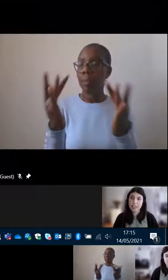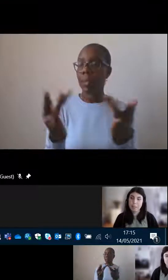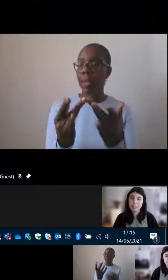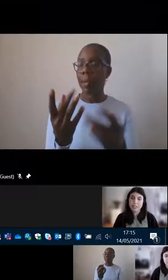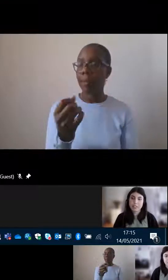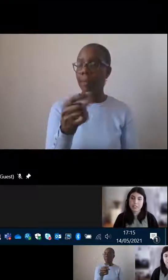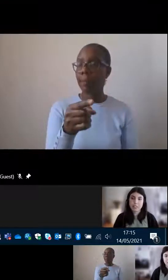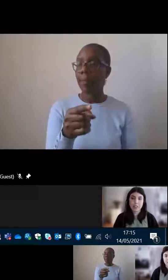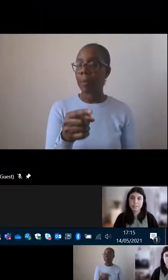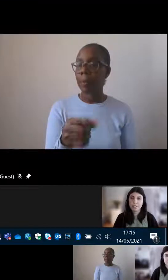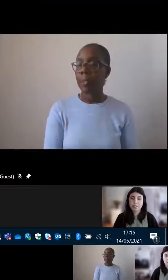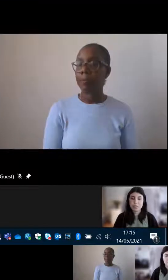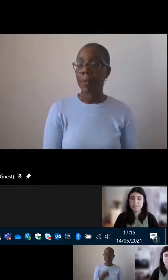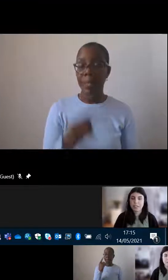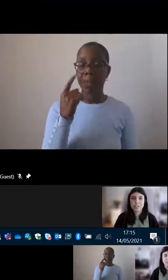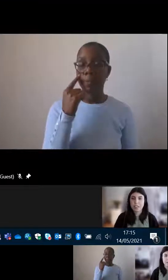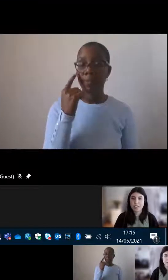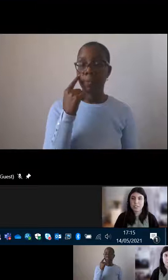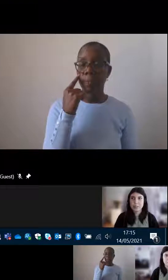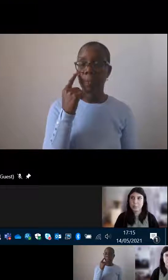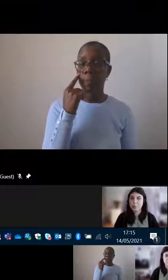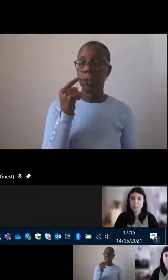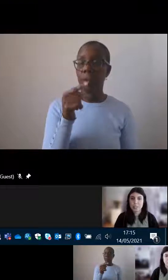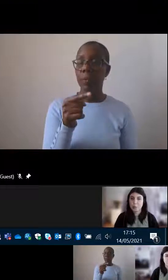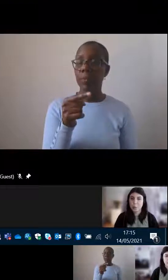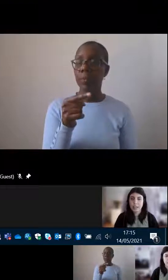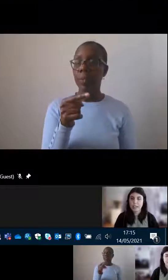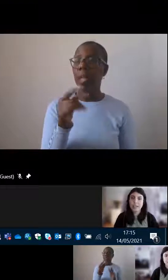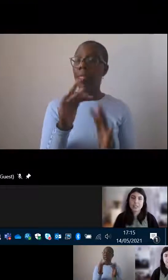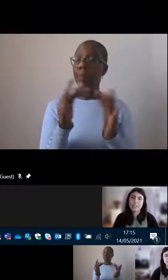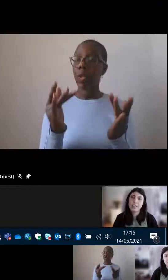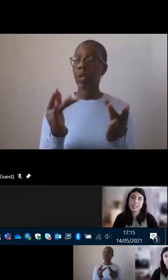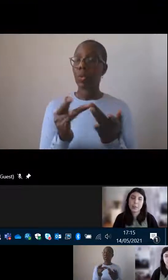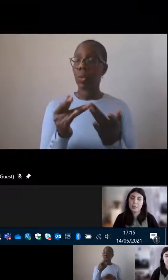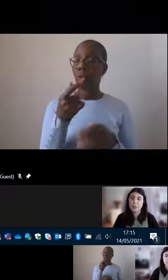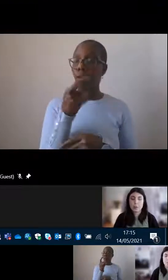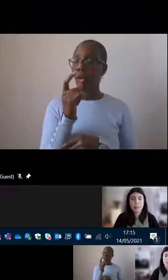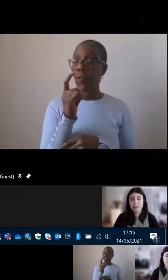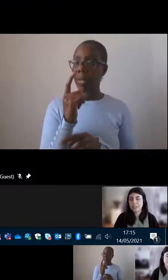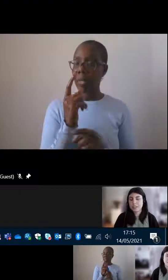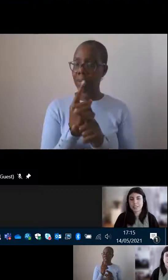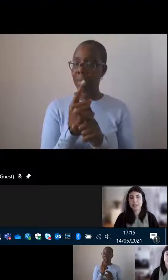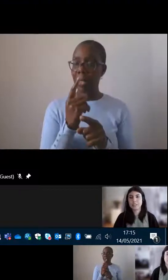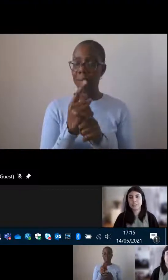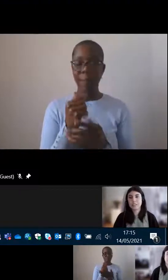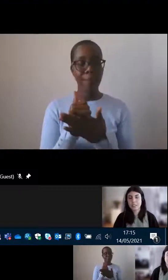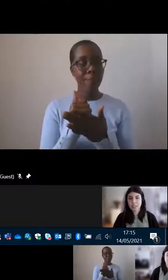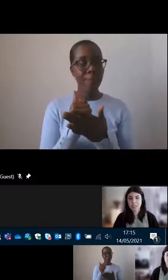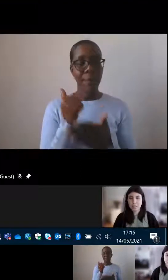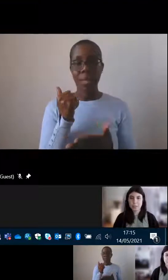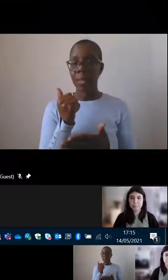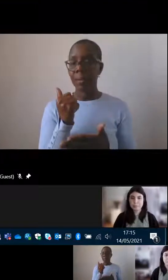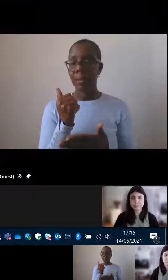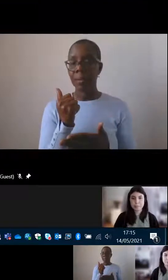look at that, because the virtual coffee and chats are a brilliant way to connect with other parents and